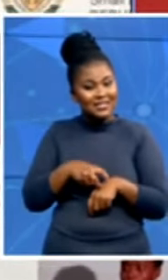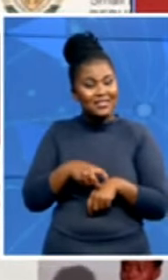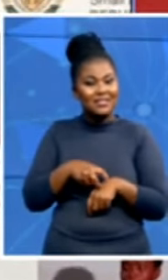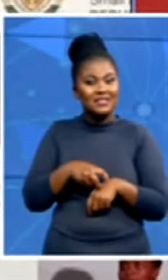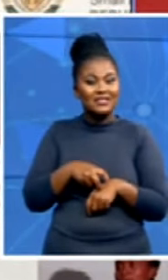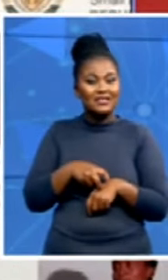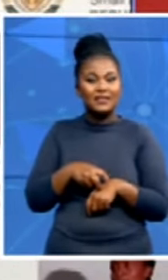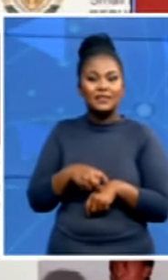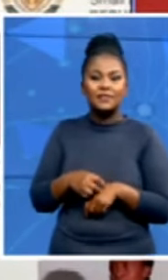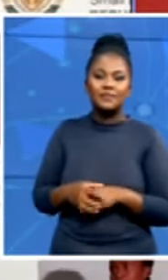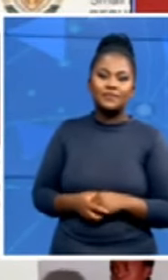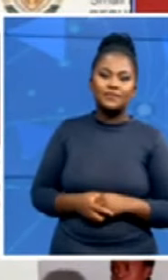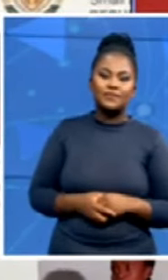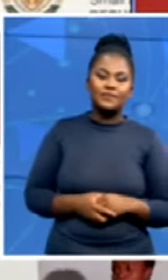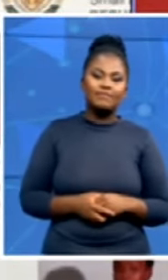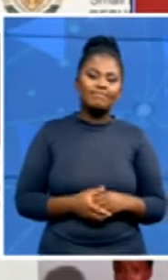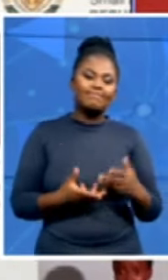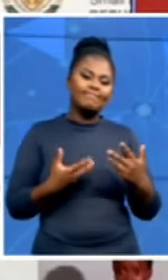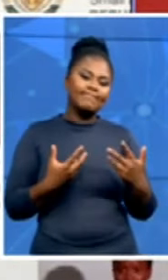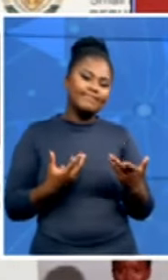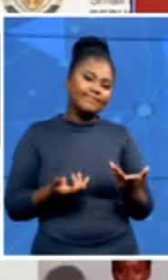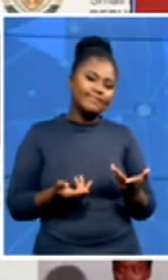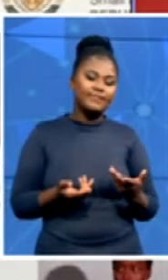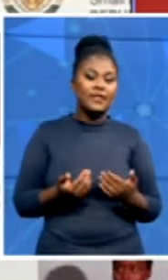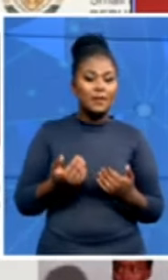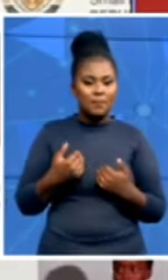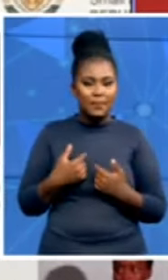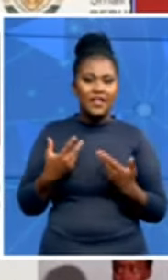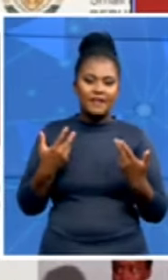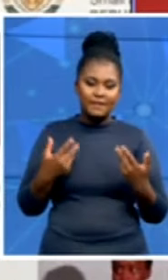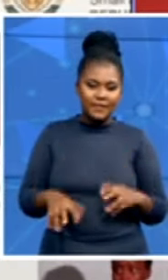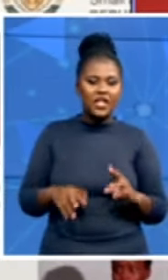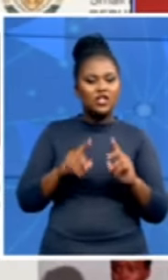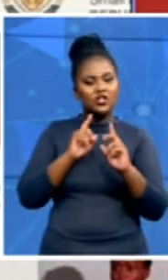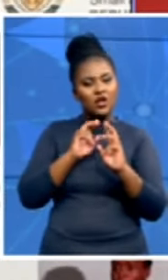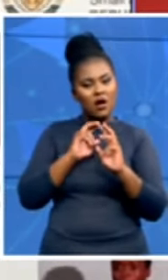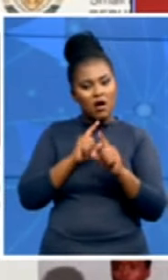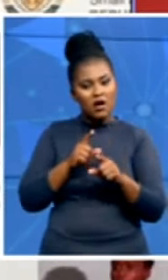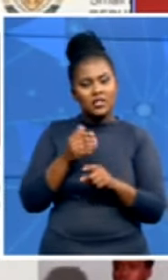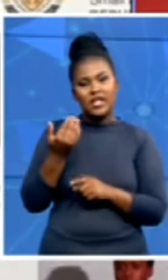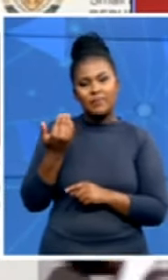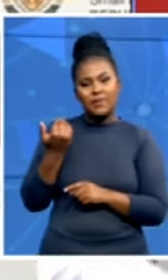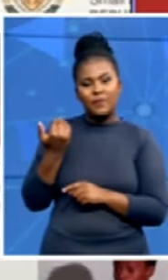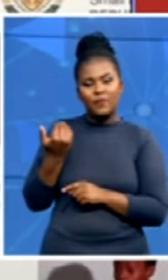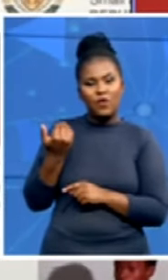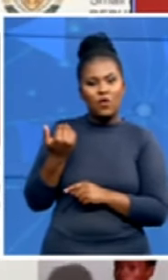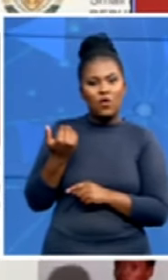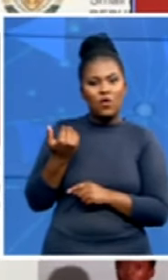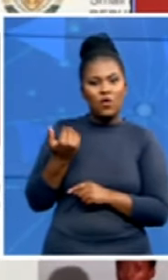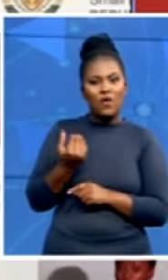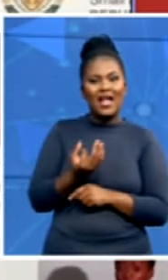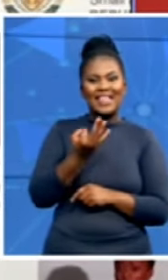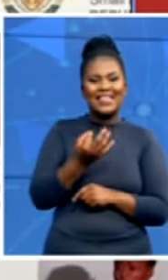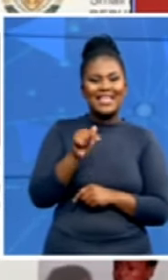Well, as I responded to this question earlier, nobody has came to us to say that 3,000 is not enough.